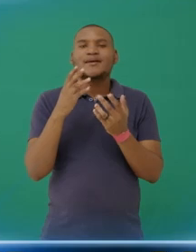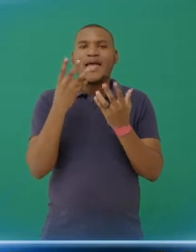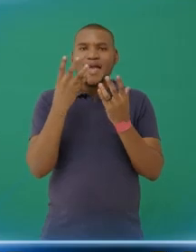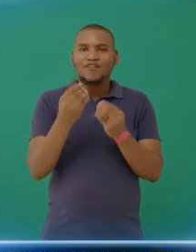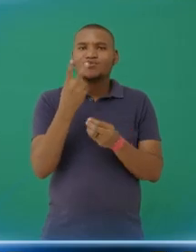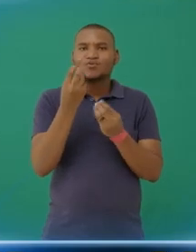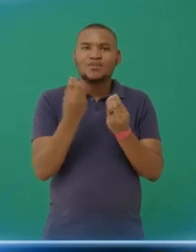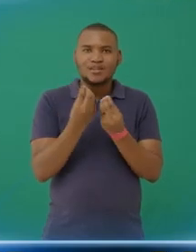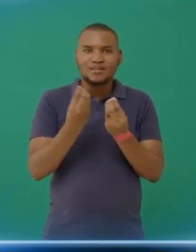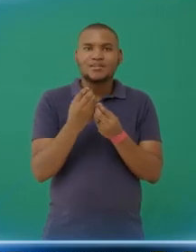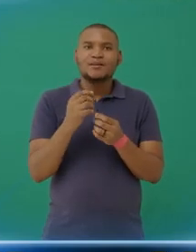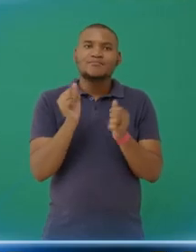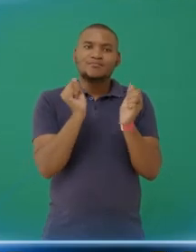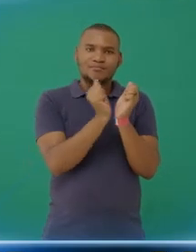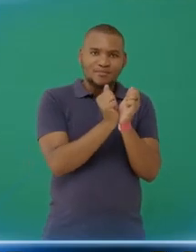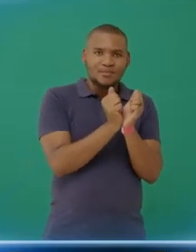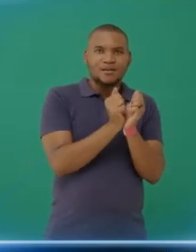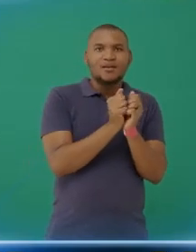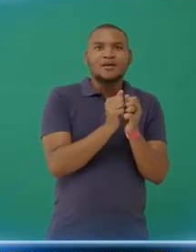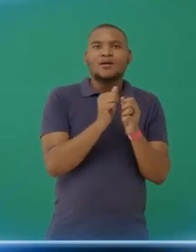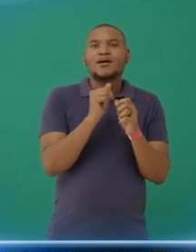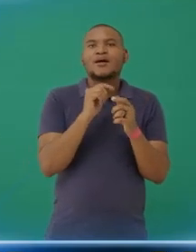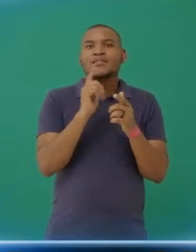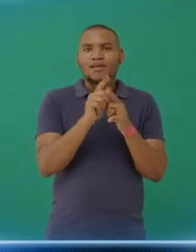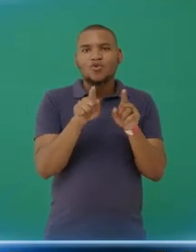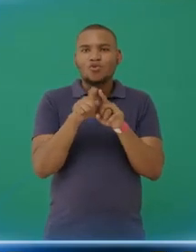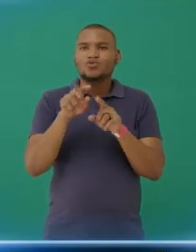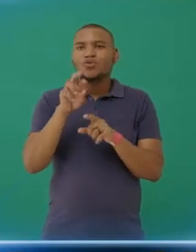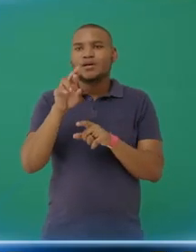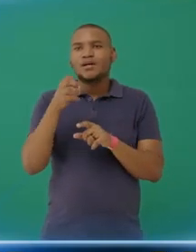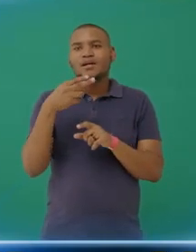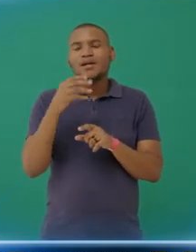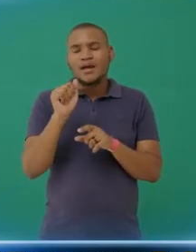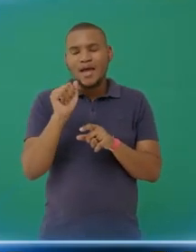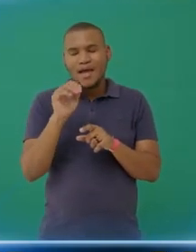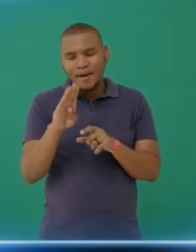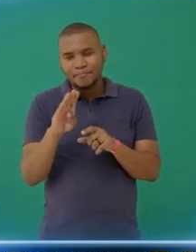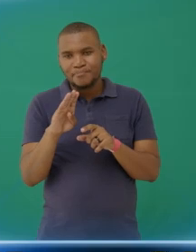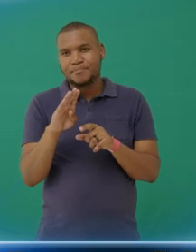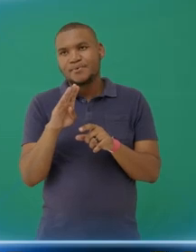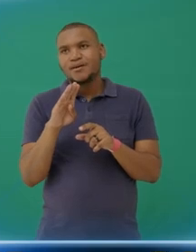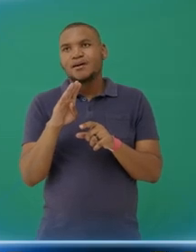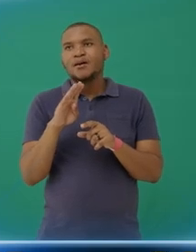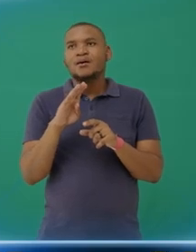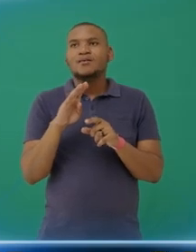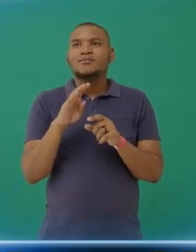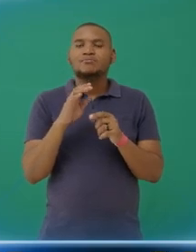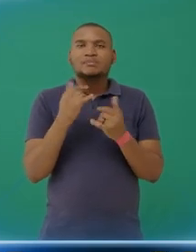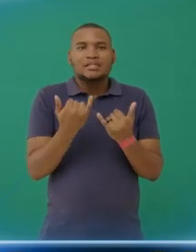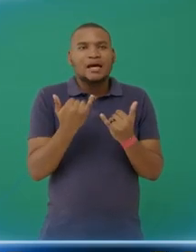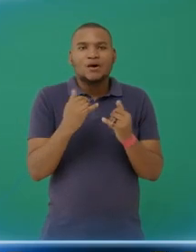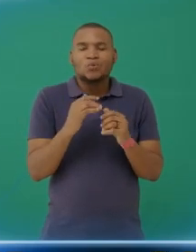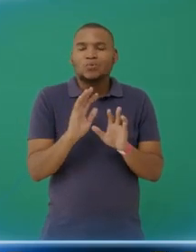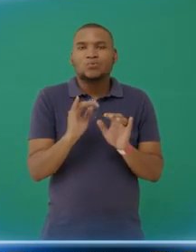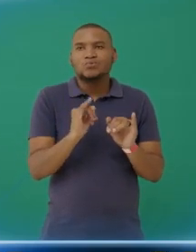do. They have to incarcerate prisoners in humane conditions and rehabilitate them. They incarcerate them in the most shocking conditions at the moment, and nobody